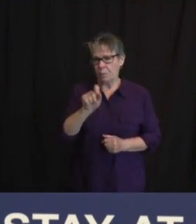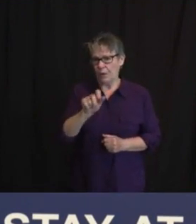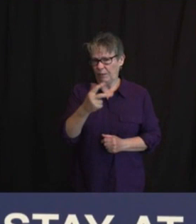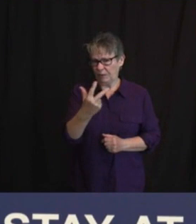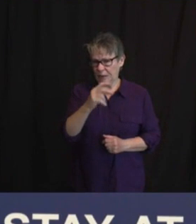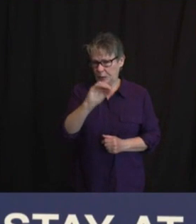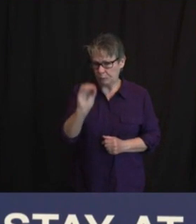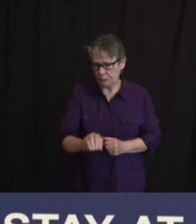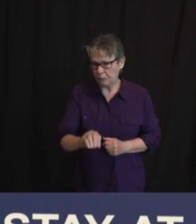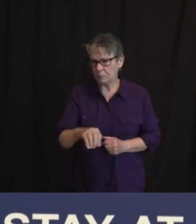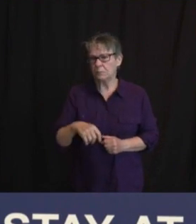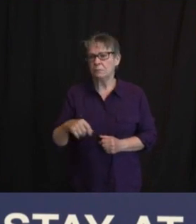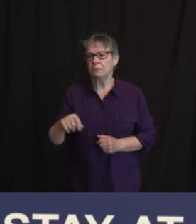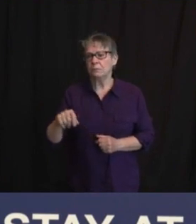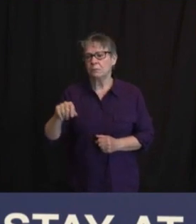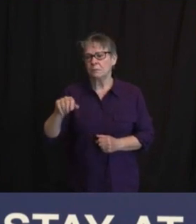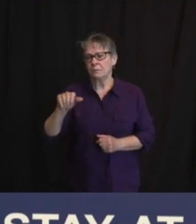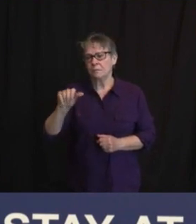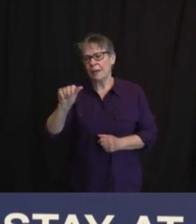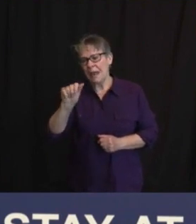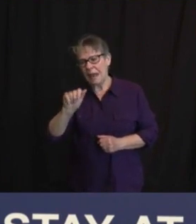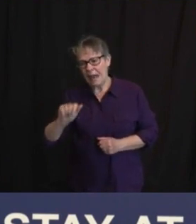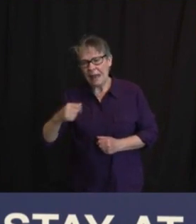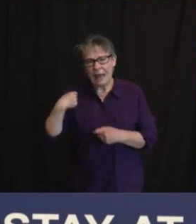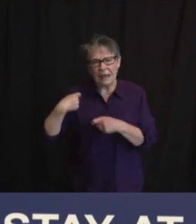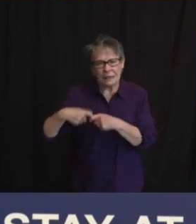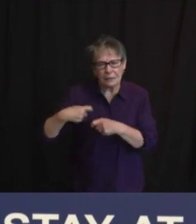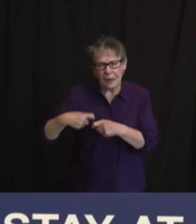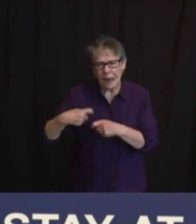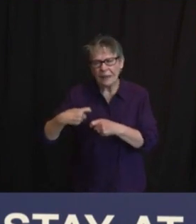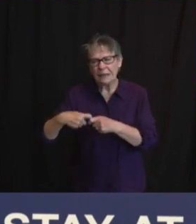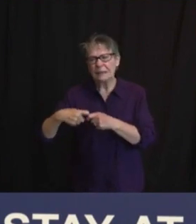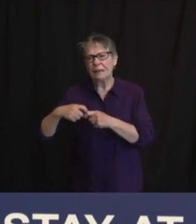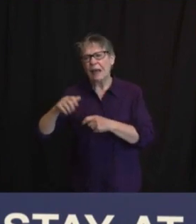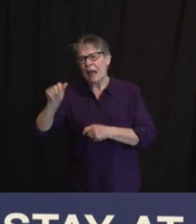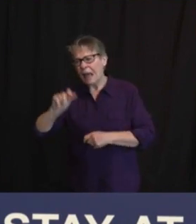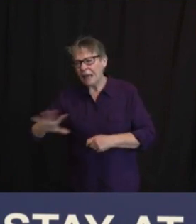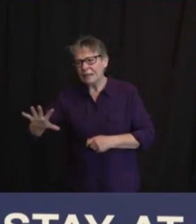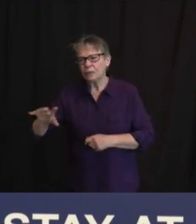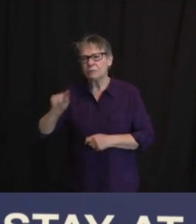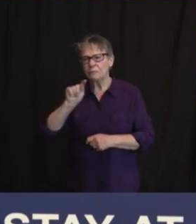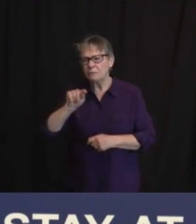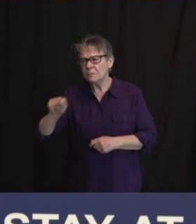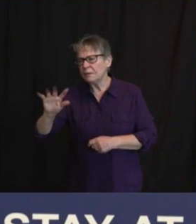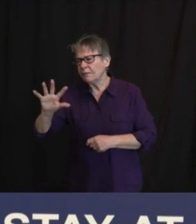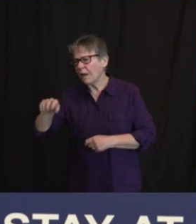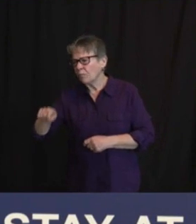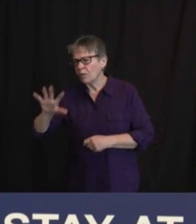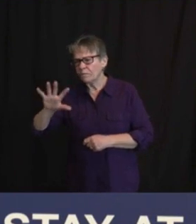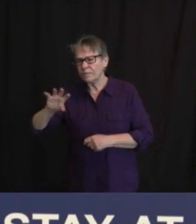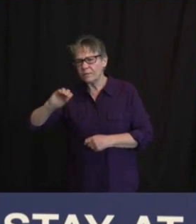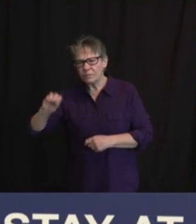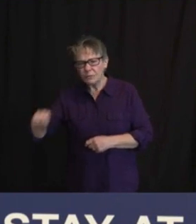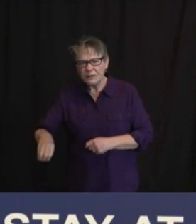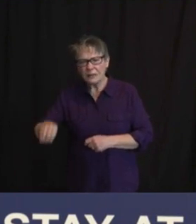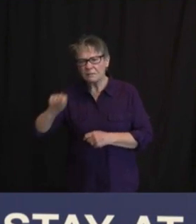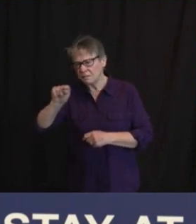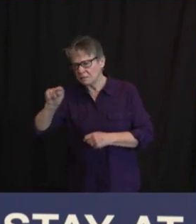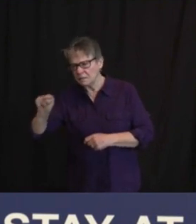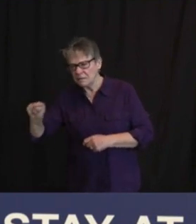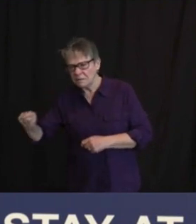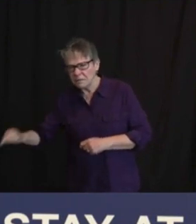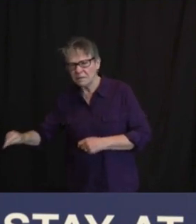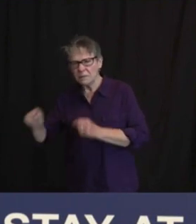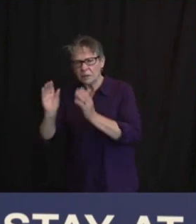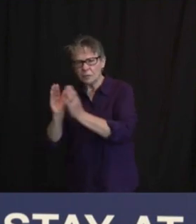5.4. Basically unchanged. There are 512 long-term care facilities in the state with COVID-19